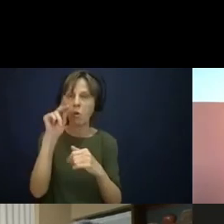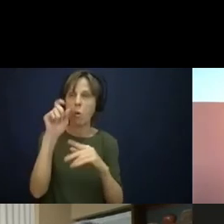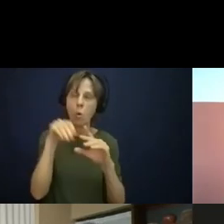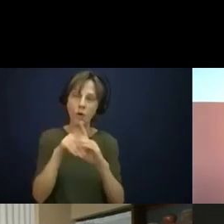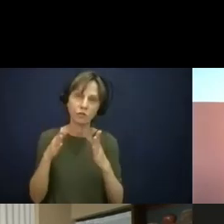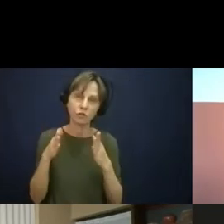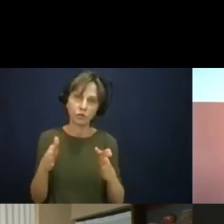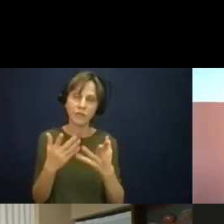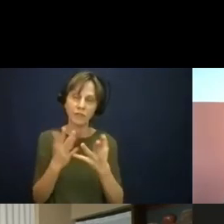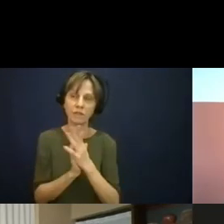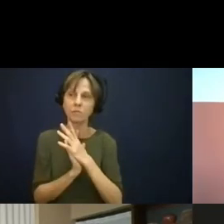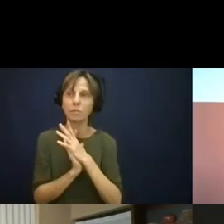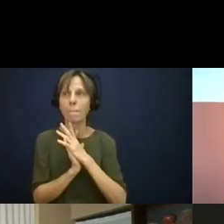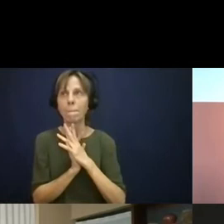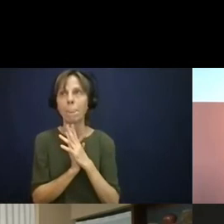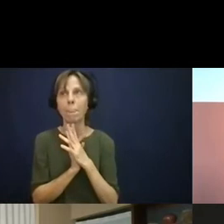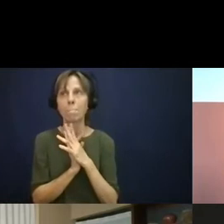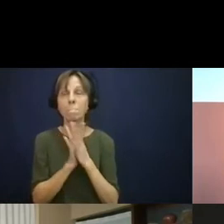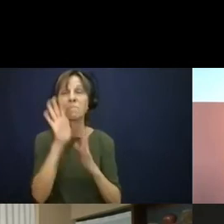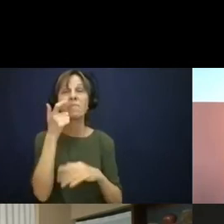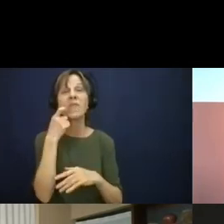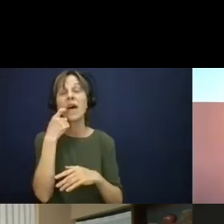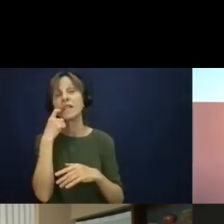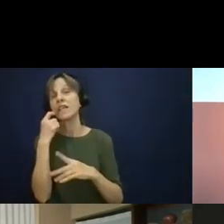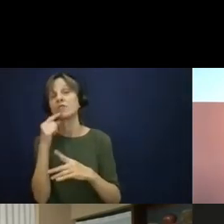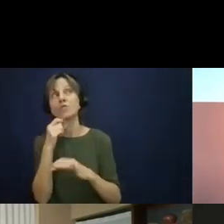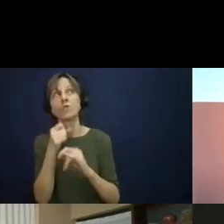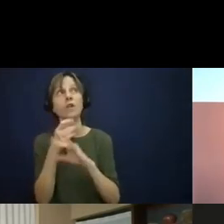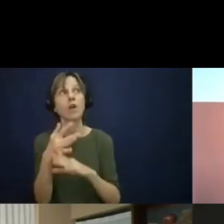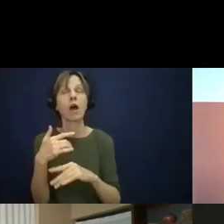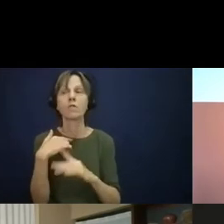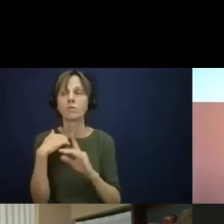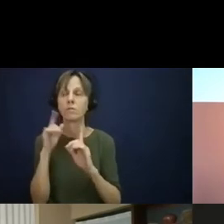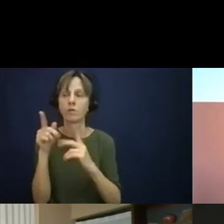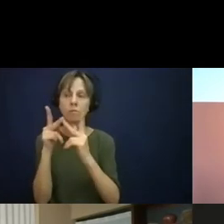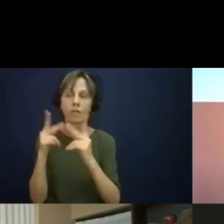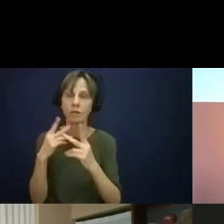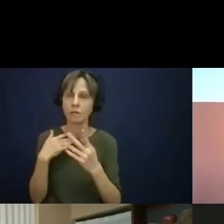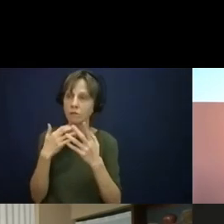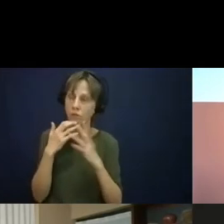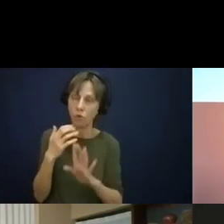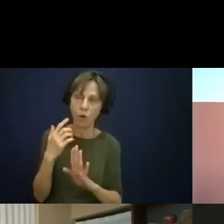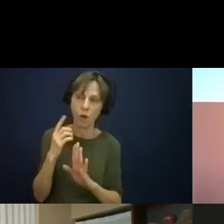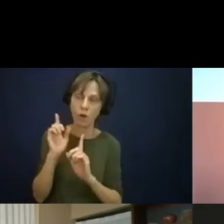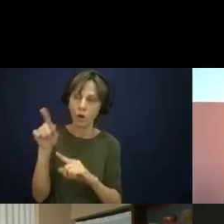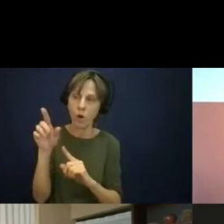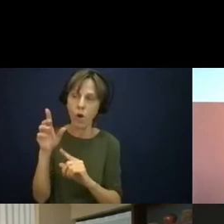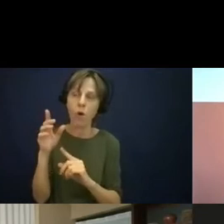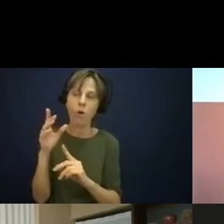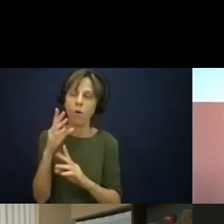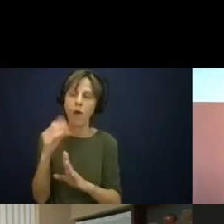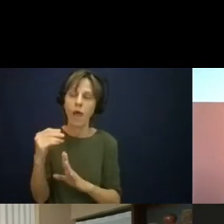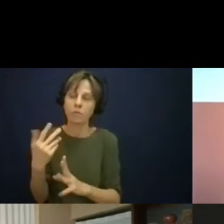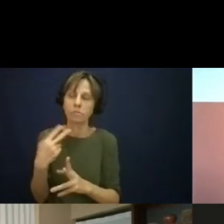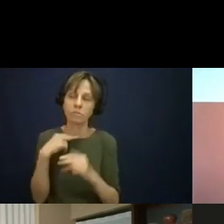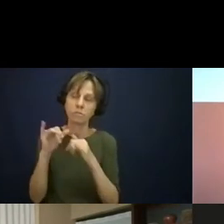Addiction took me places I didn't want to go, kept me longer than I wanted to stay, but when I finally decided to